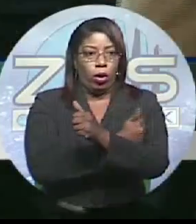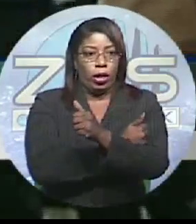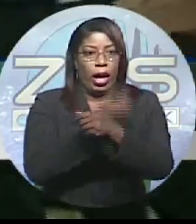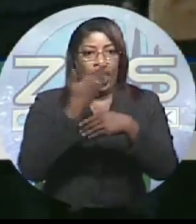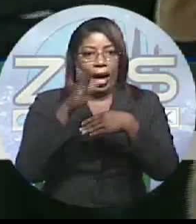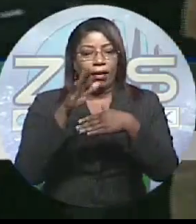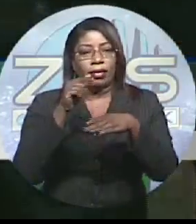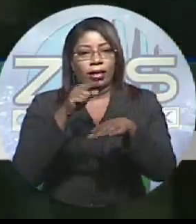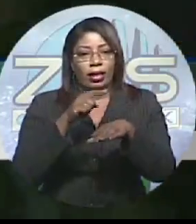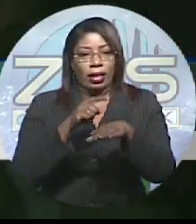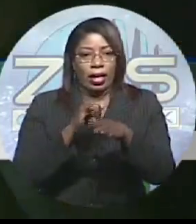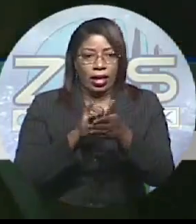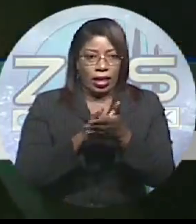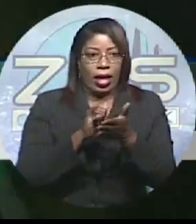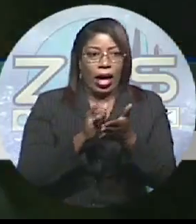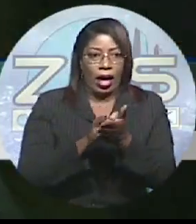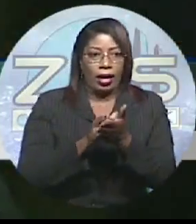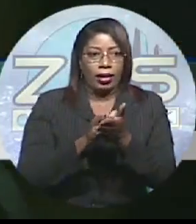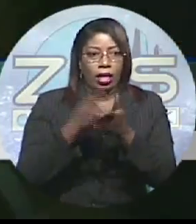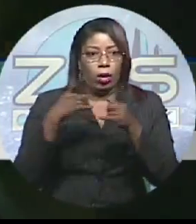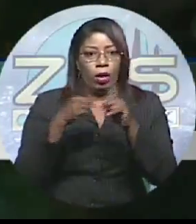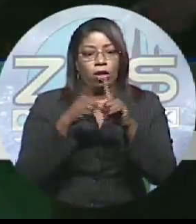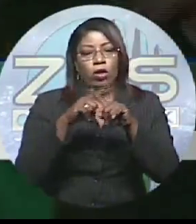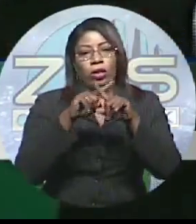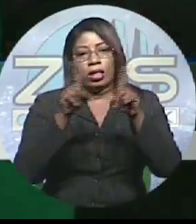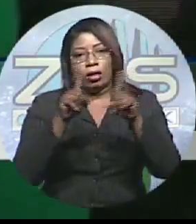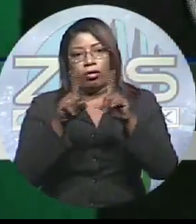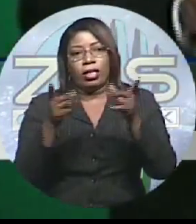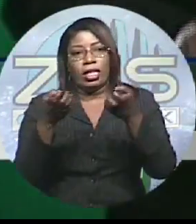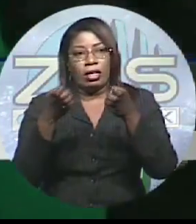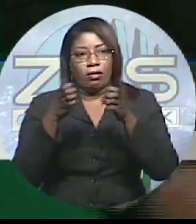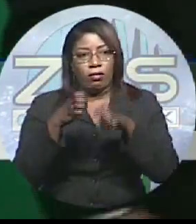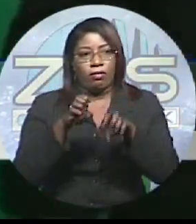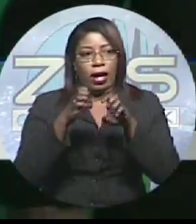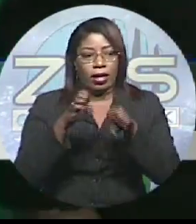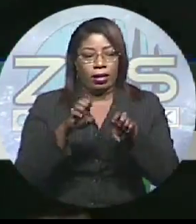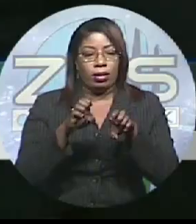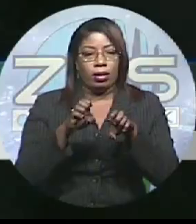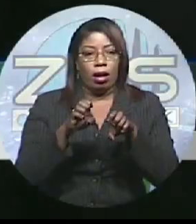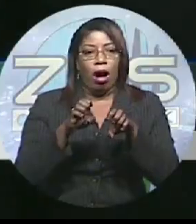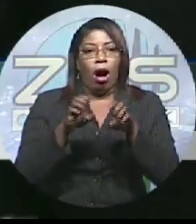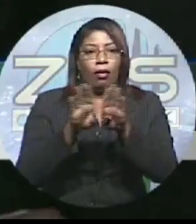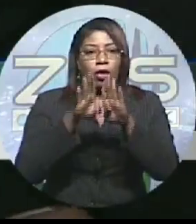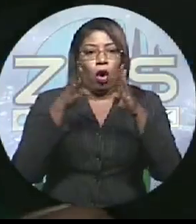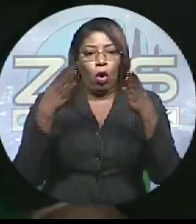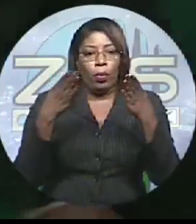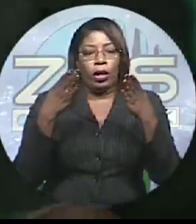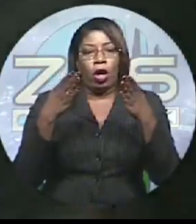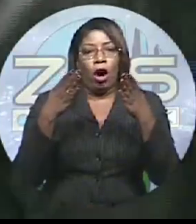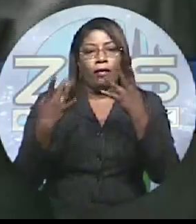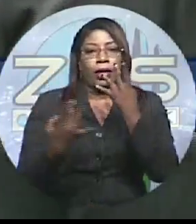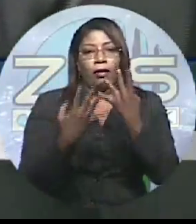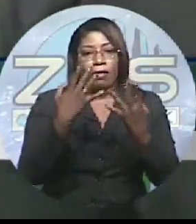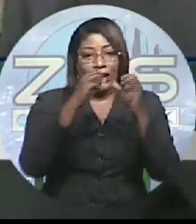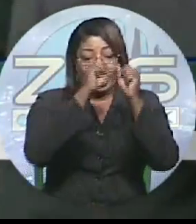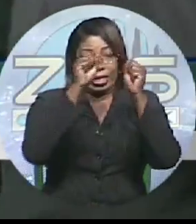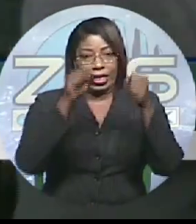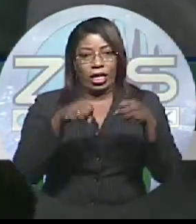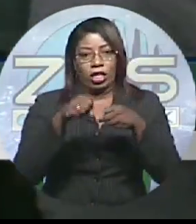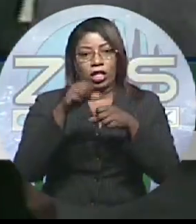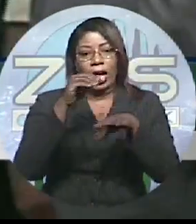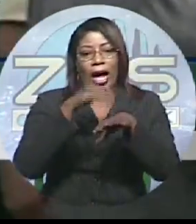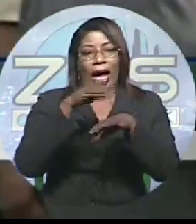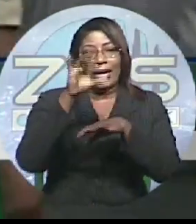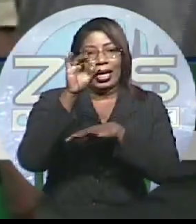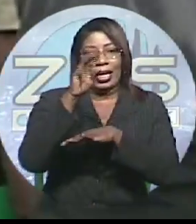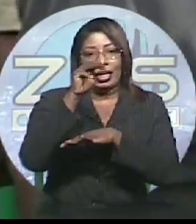that, the Prime Minister and cabinet ministers attended several of the events, including recommissioning of the fire station in 8 Mile Rock. Joan